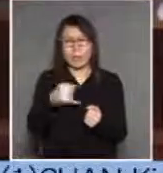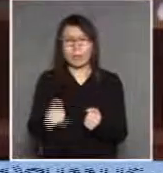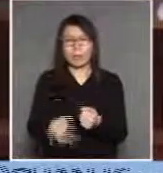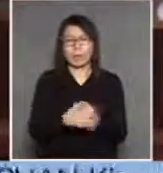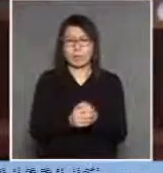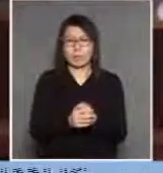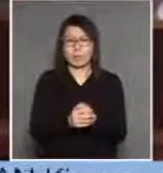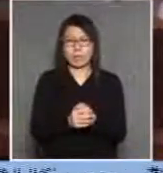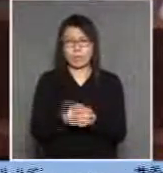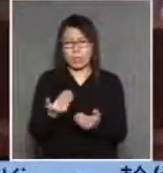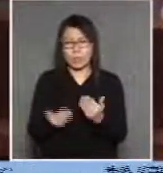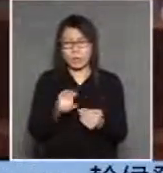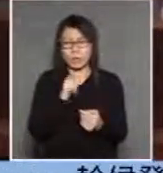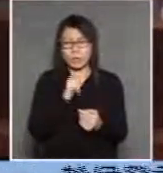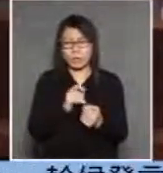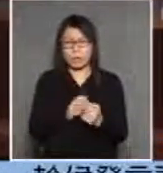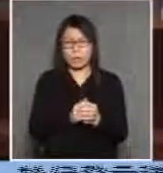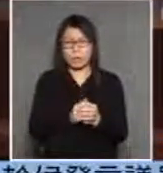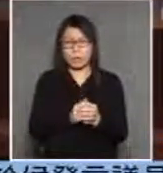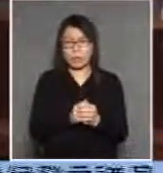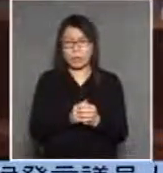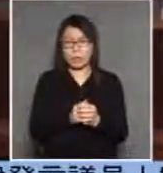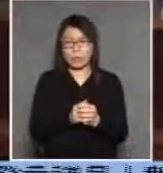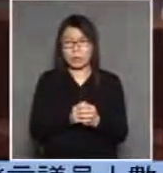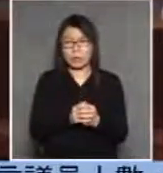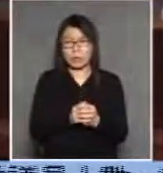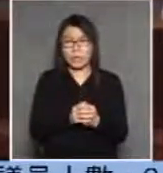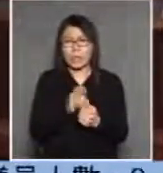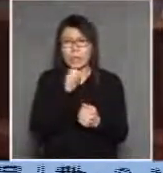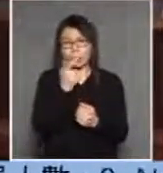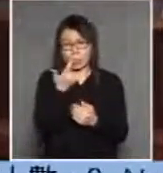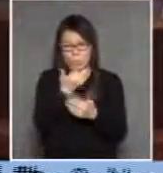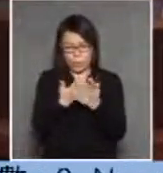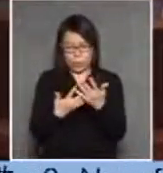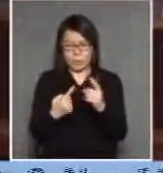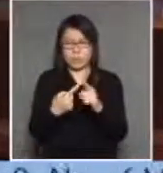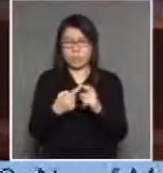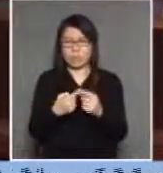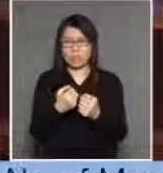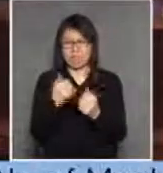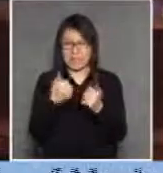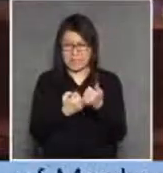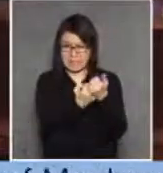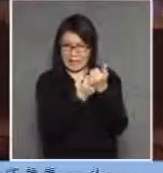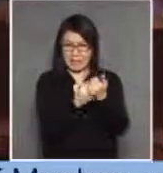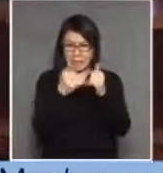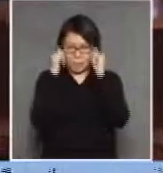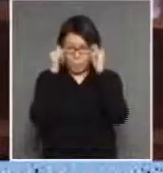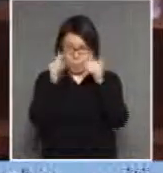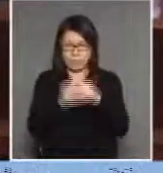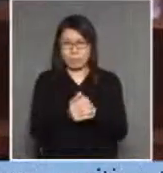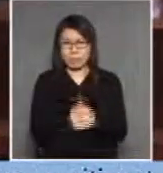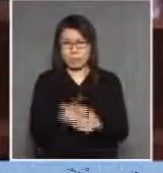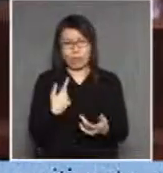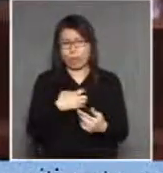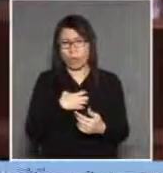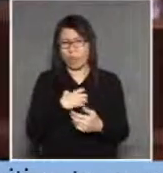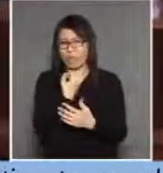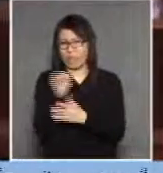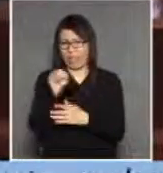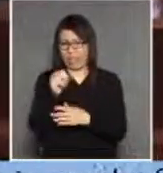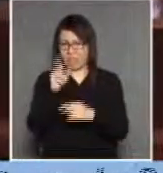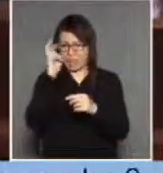that peace and reason cannot solve problems, and therefore many netizens support violence.